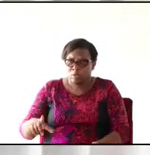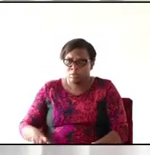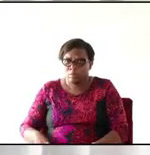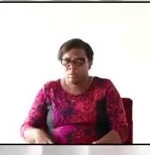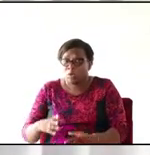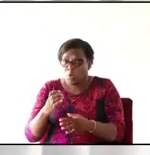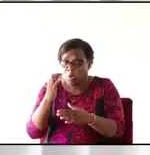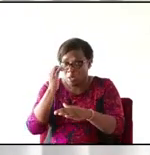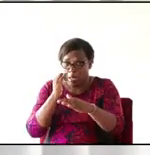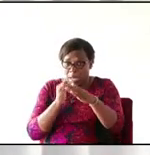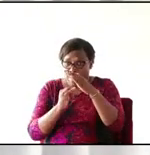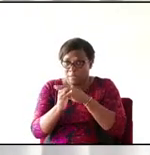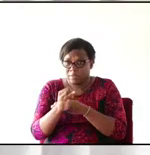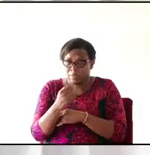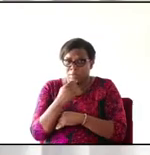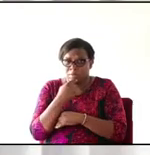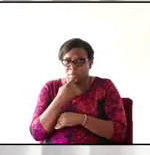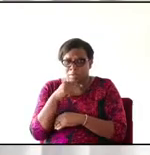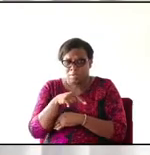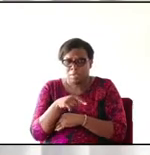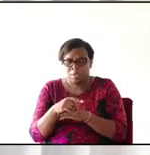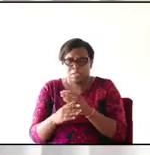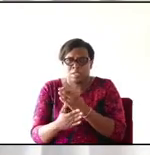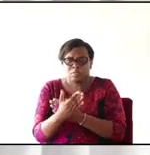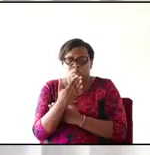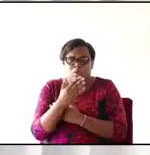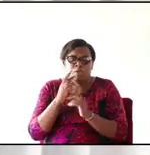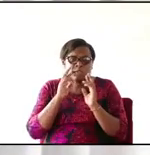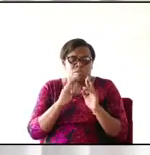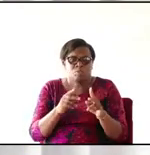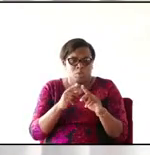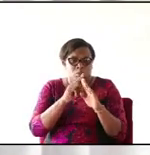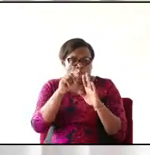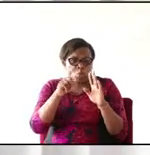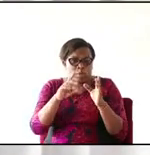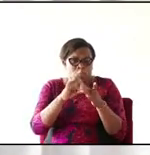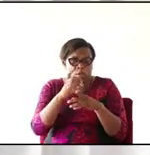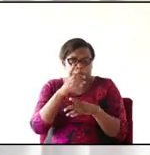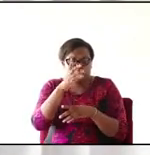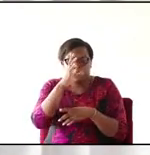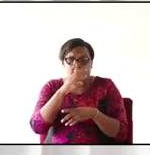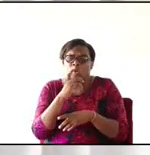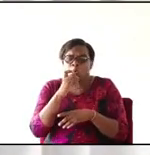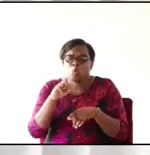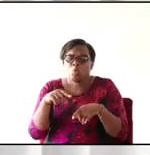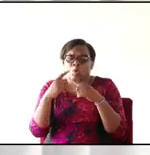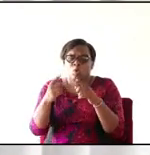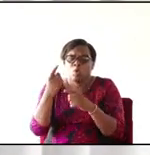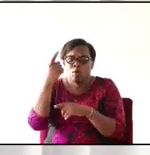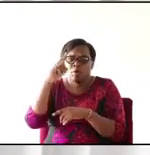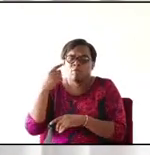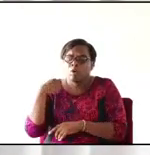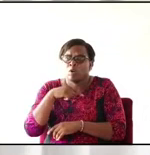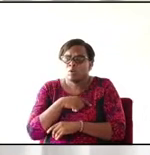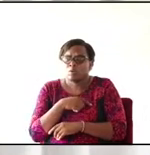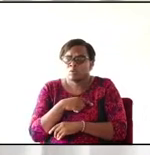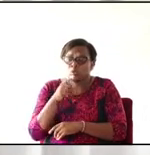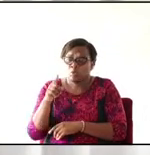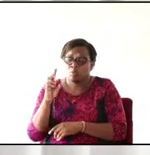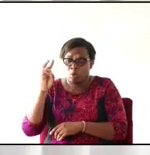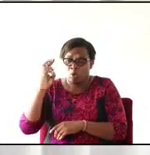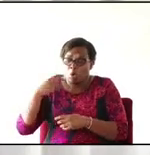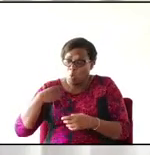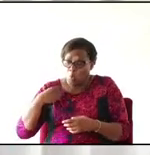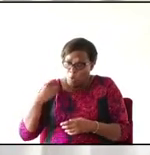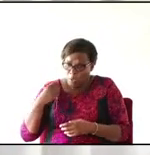Isaiah, say this morning is response to the question of God, who will go for us? Will you be willing to say, here am